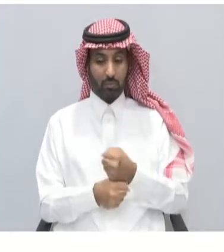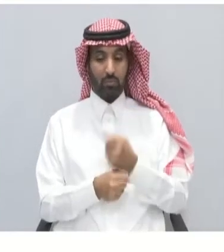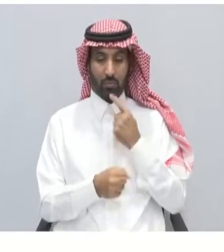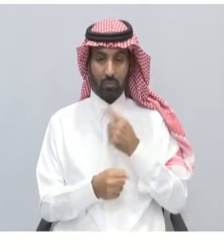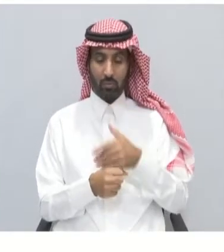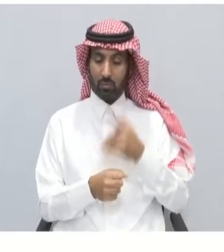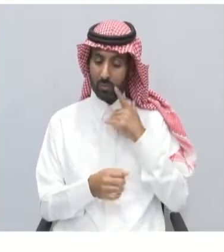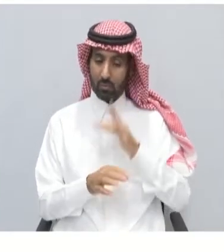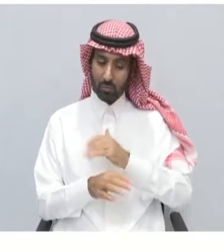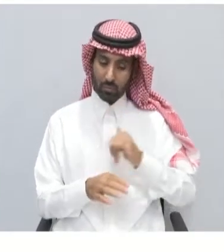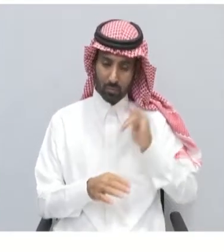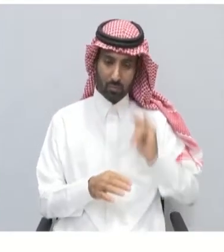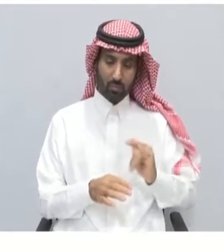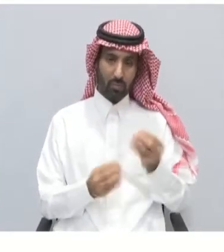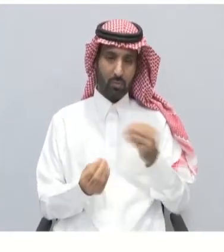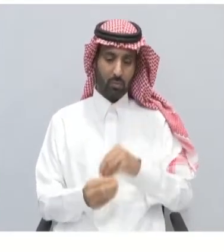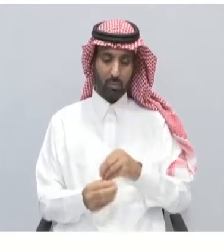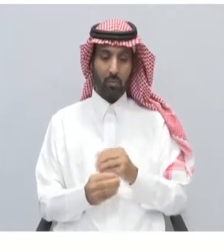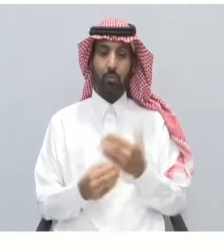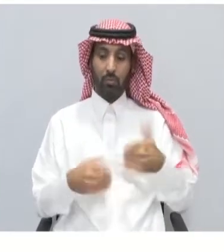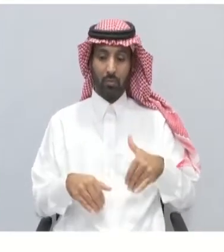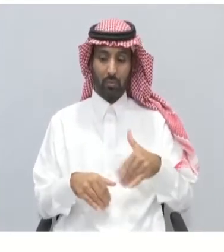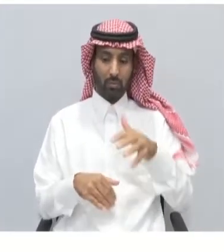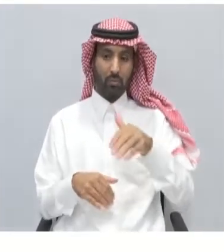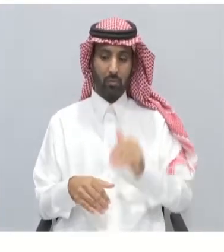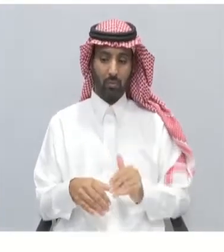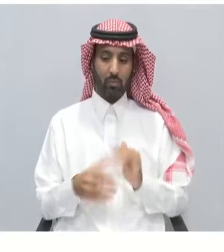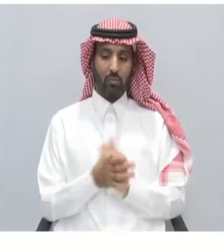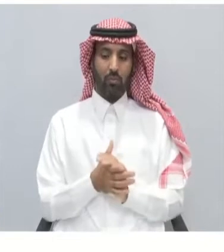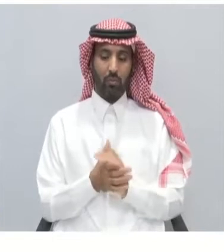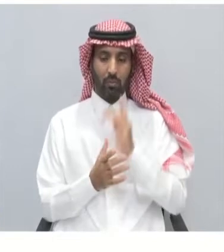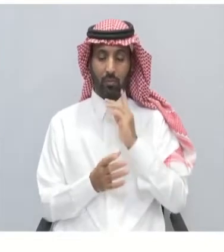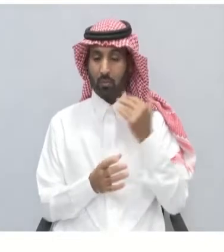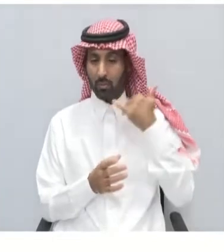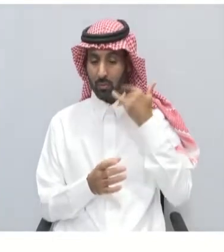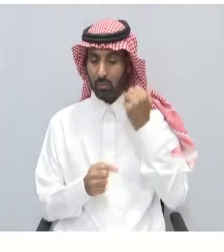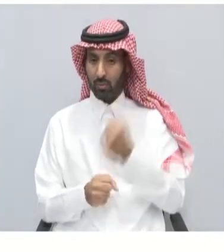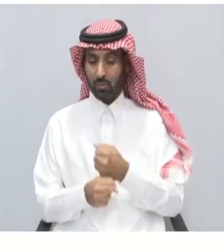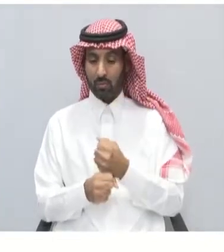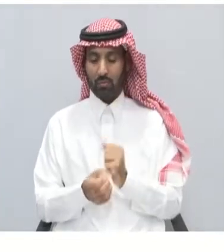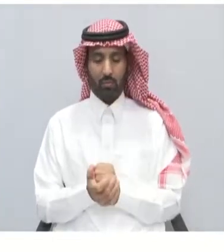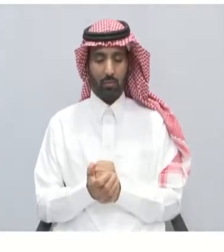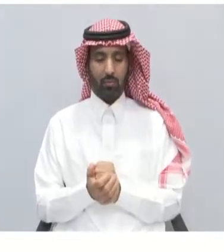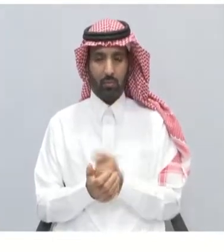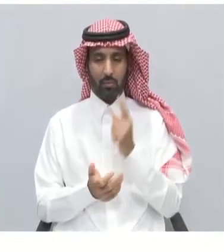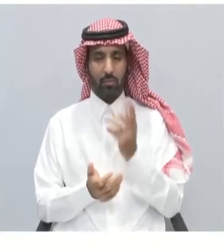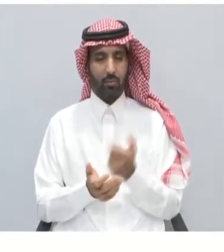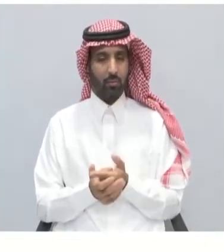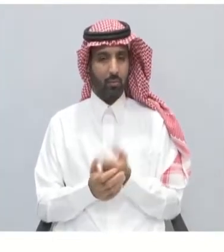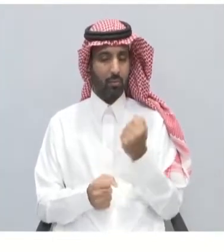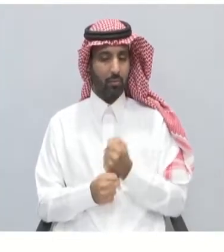you on hold. When someone put you on hold, what do you make them